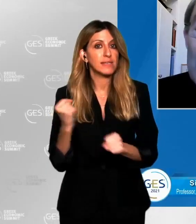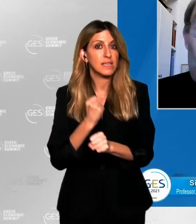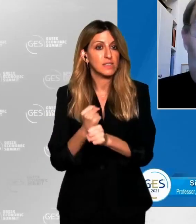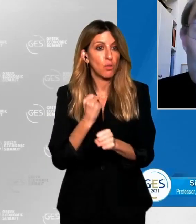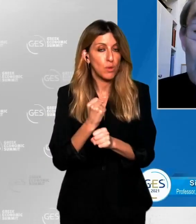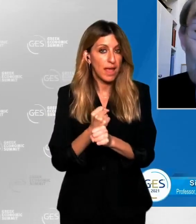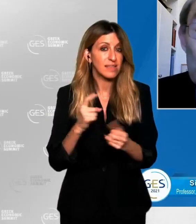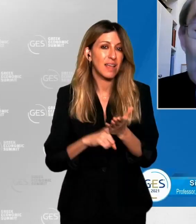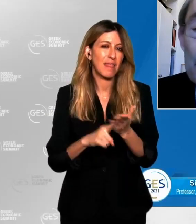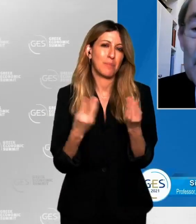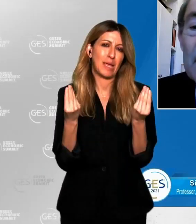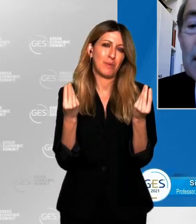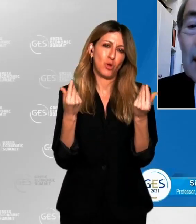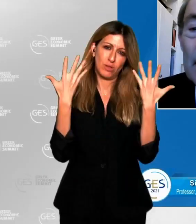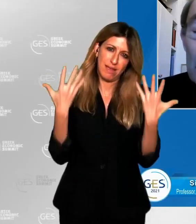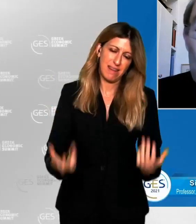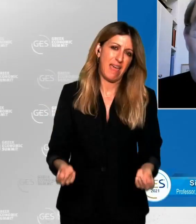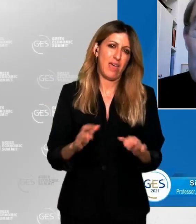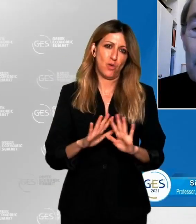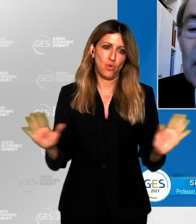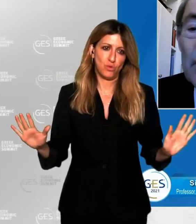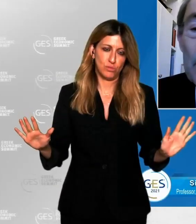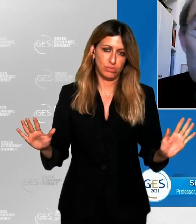back, let digital companies